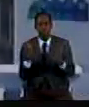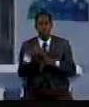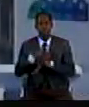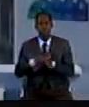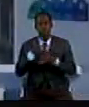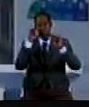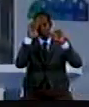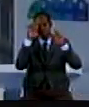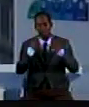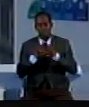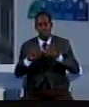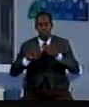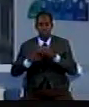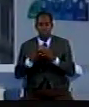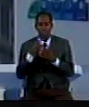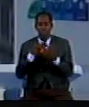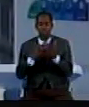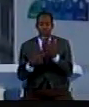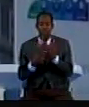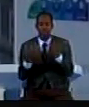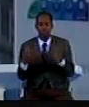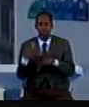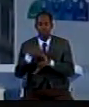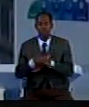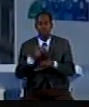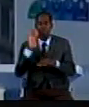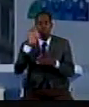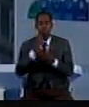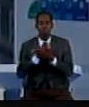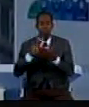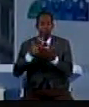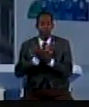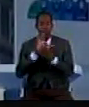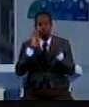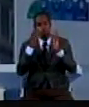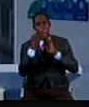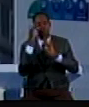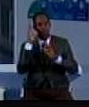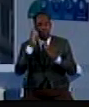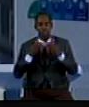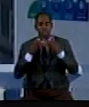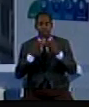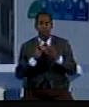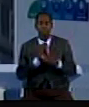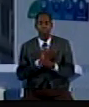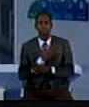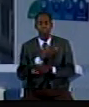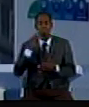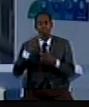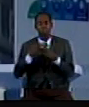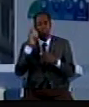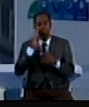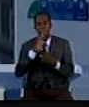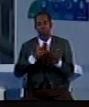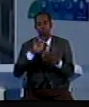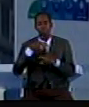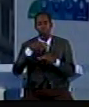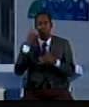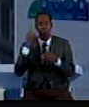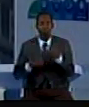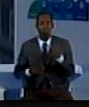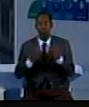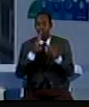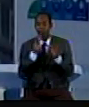as we commence the program tonight, your divine presence and power will lead us, and your name will be glorified at last. Be with us even